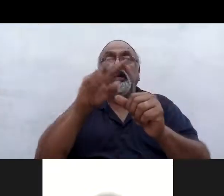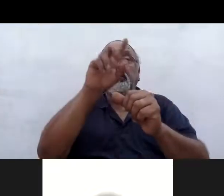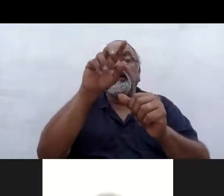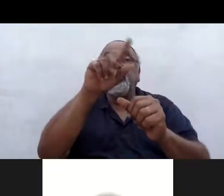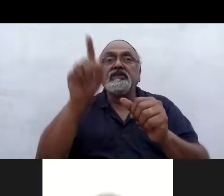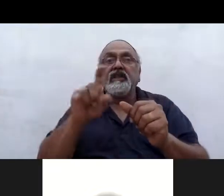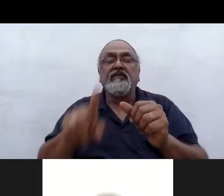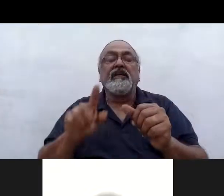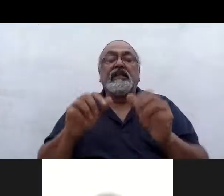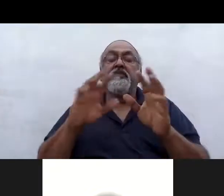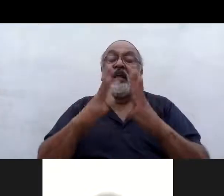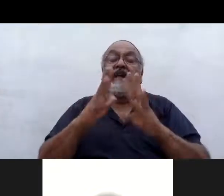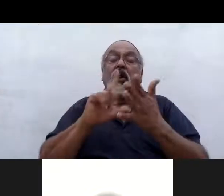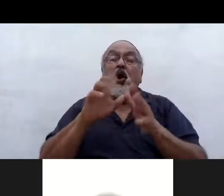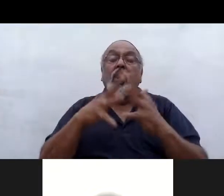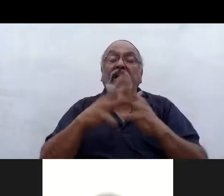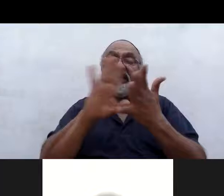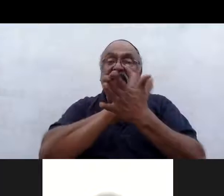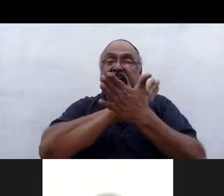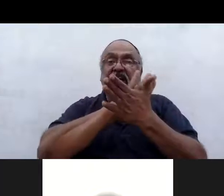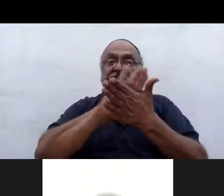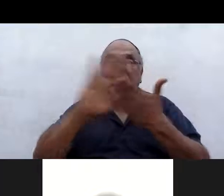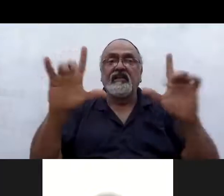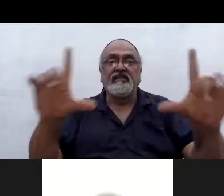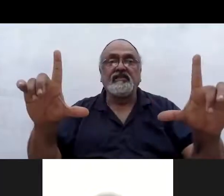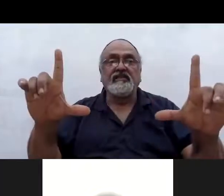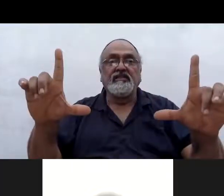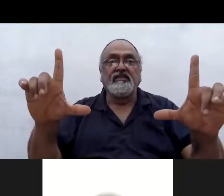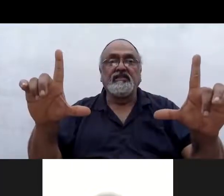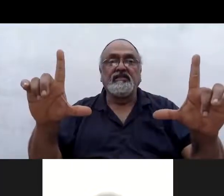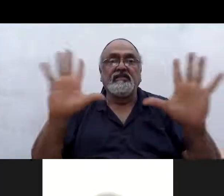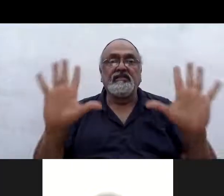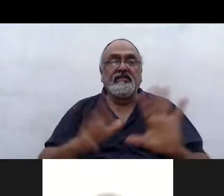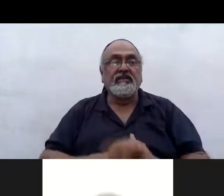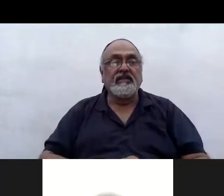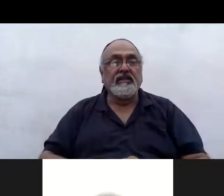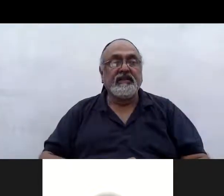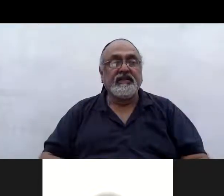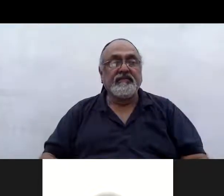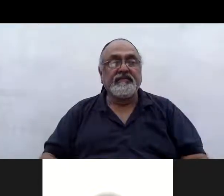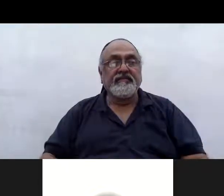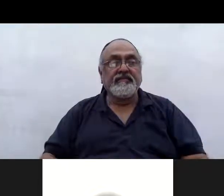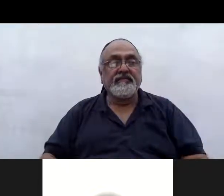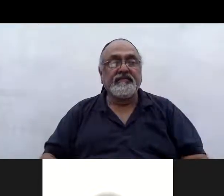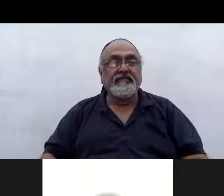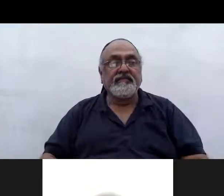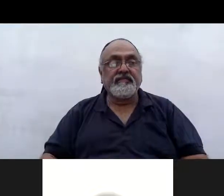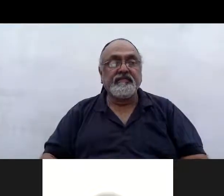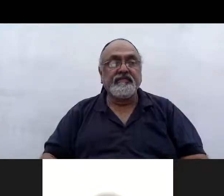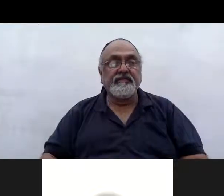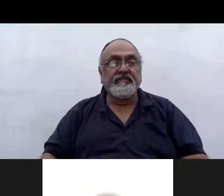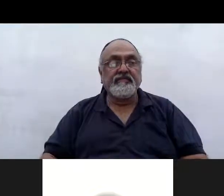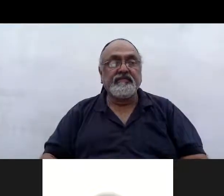law very clear. That is what court does by discussing issues. Now, while you discuss